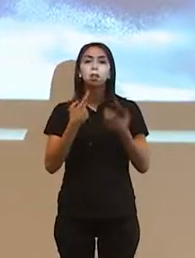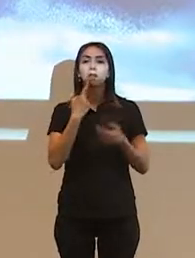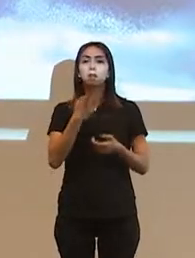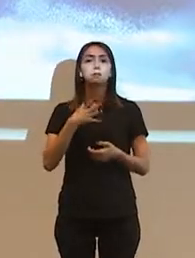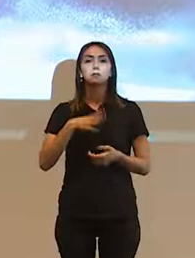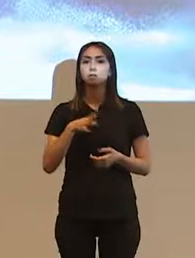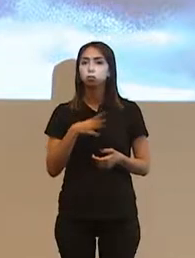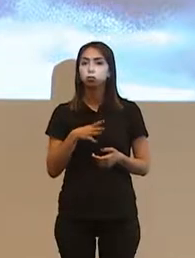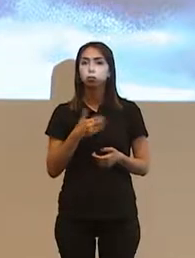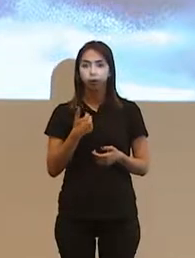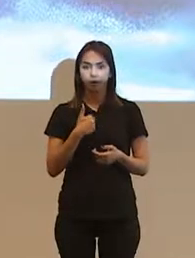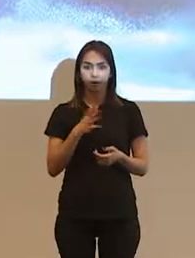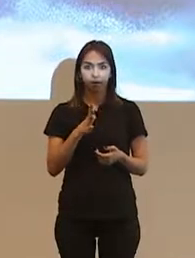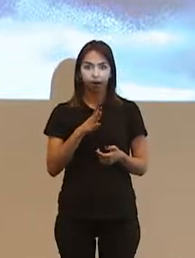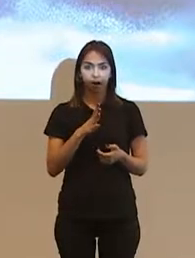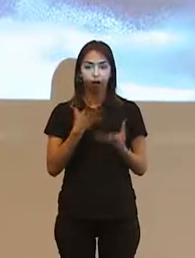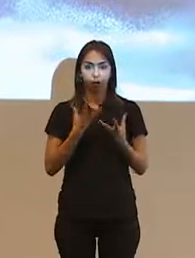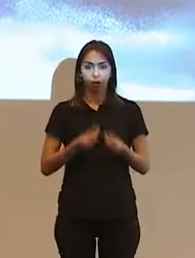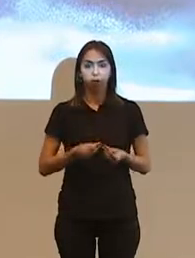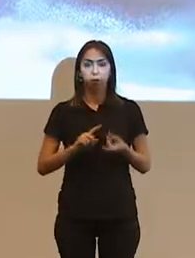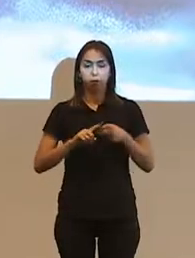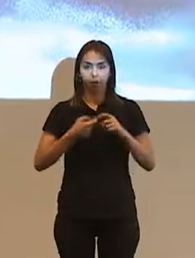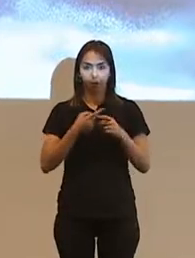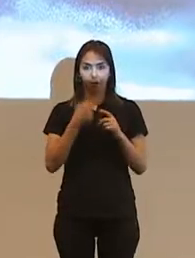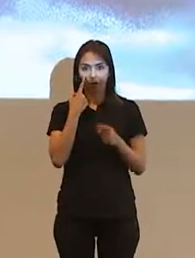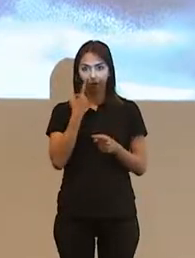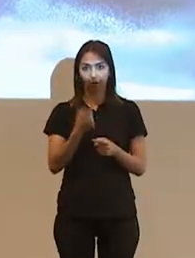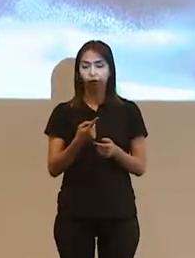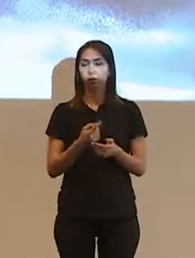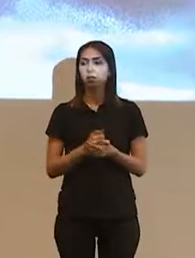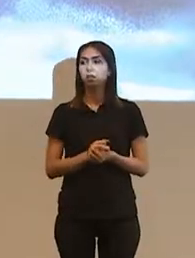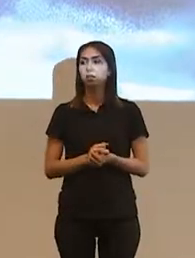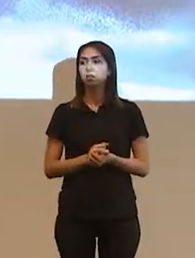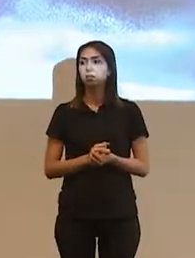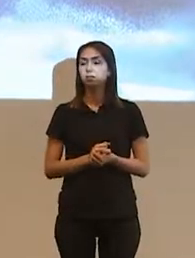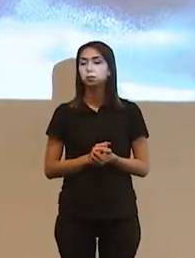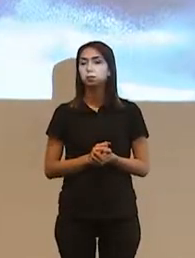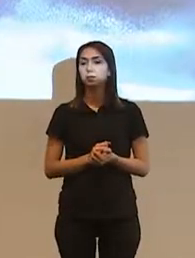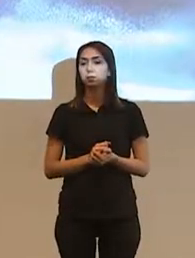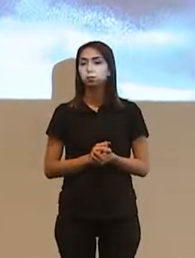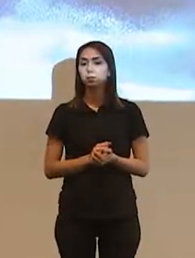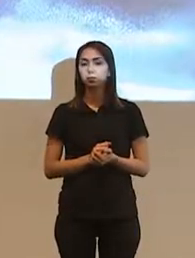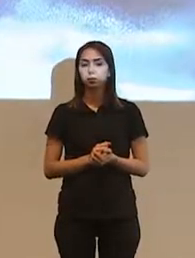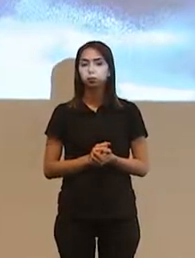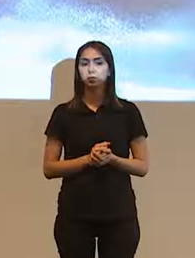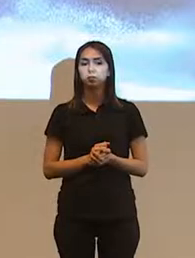what do we mean by this interconnectedness mathematics